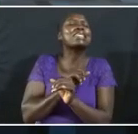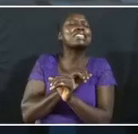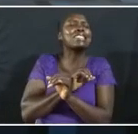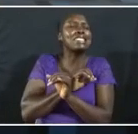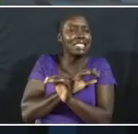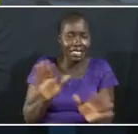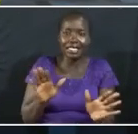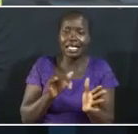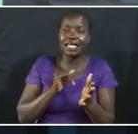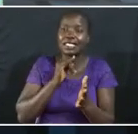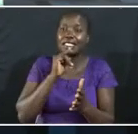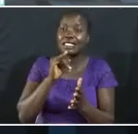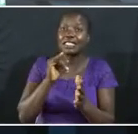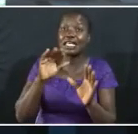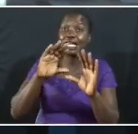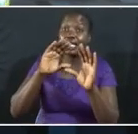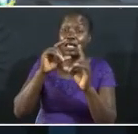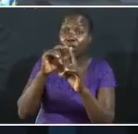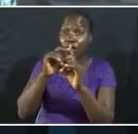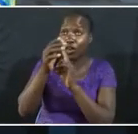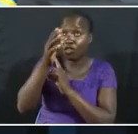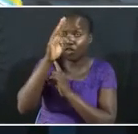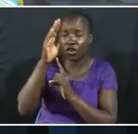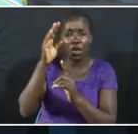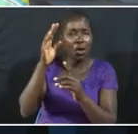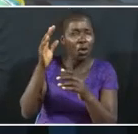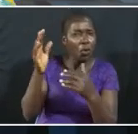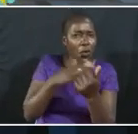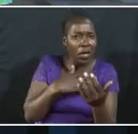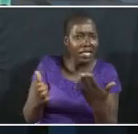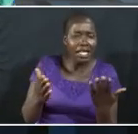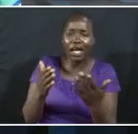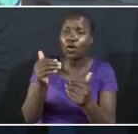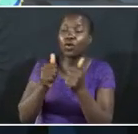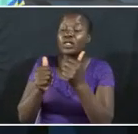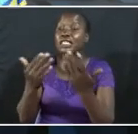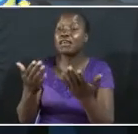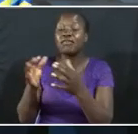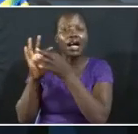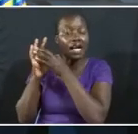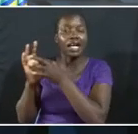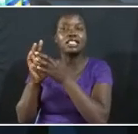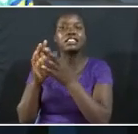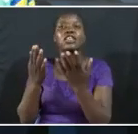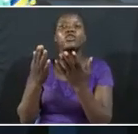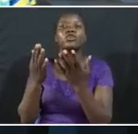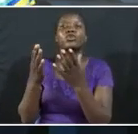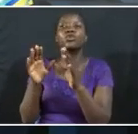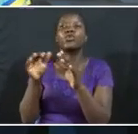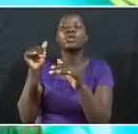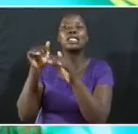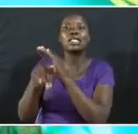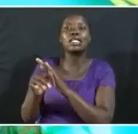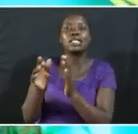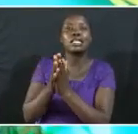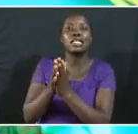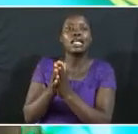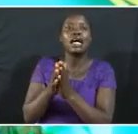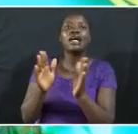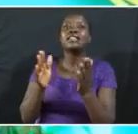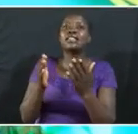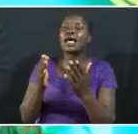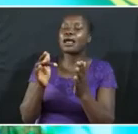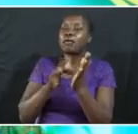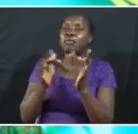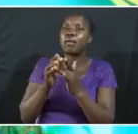it is in the word of God. Regardless of whichever culture you subscribe to, the Bible